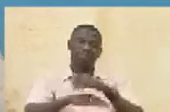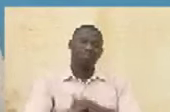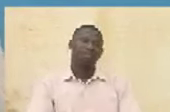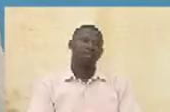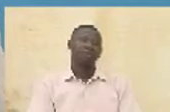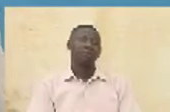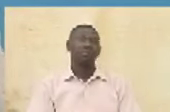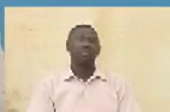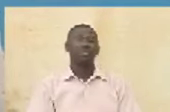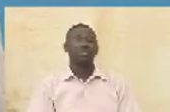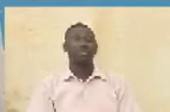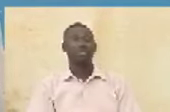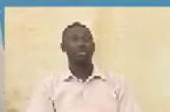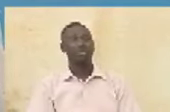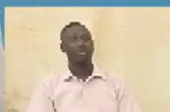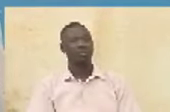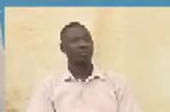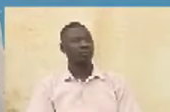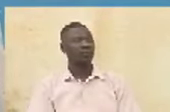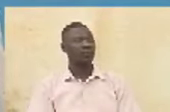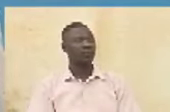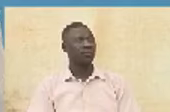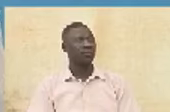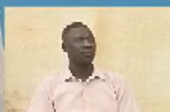dusk on Tuesday.